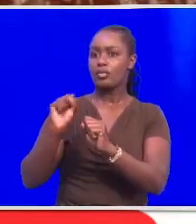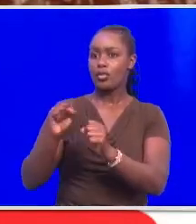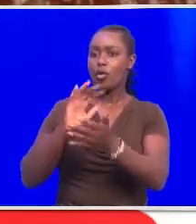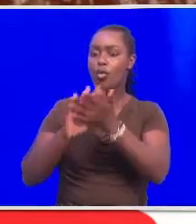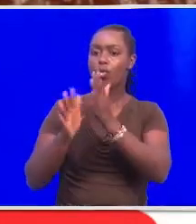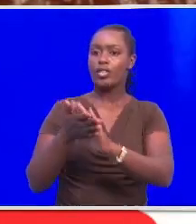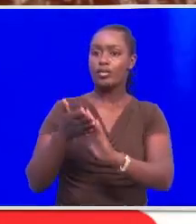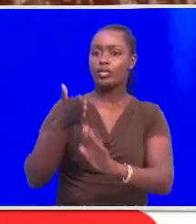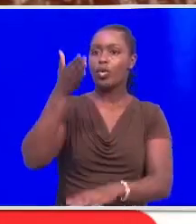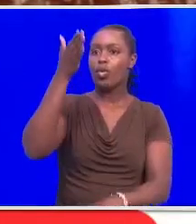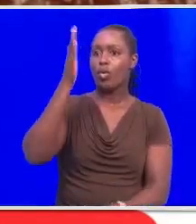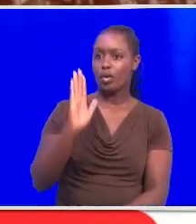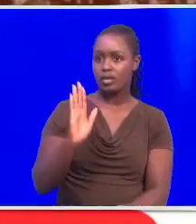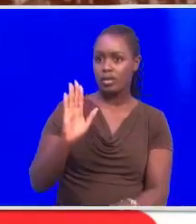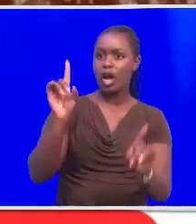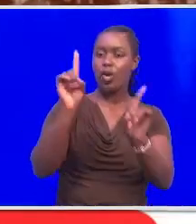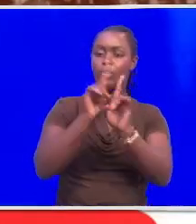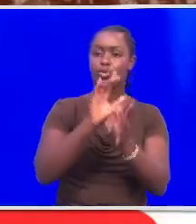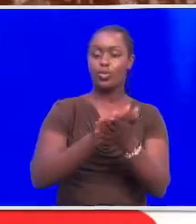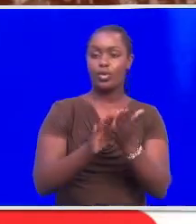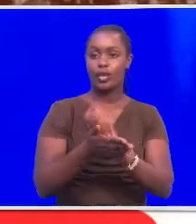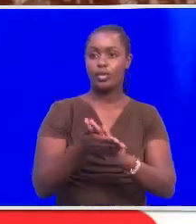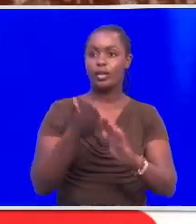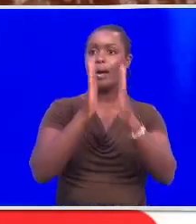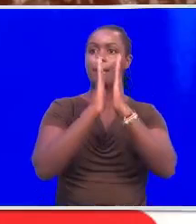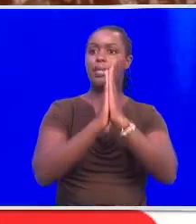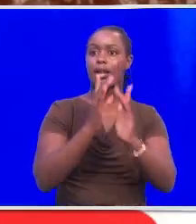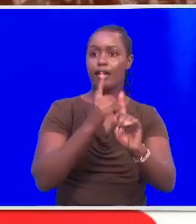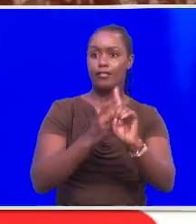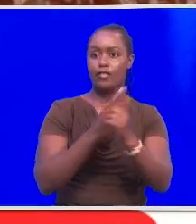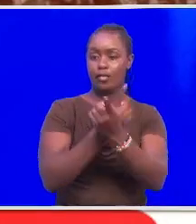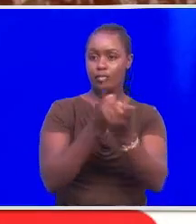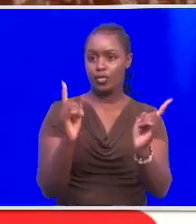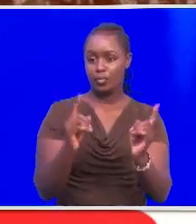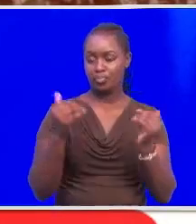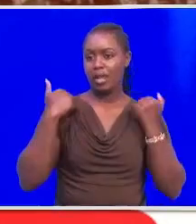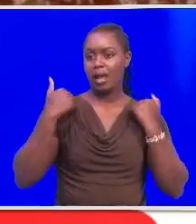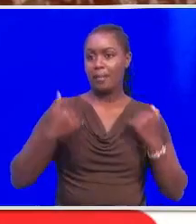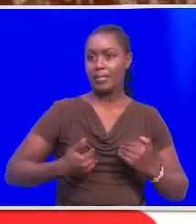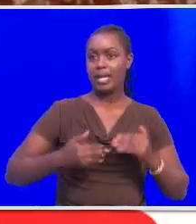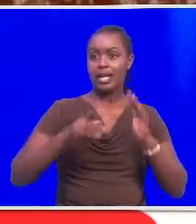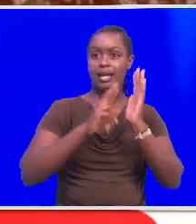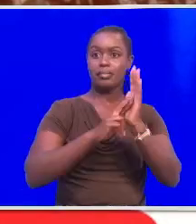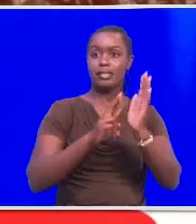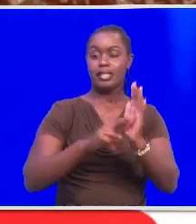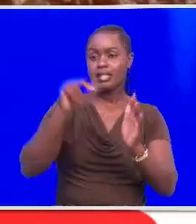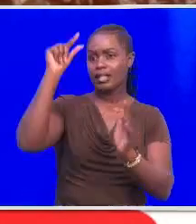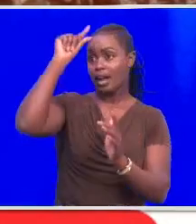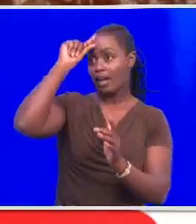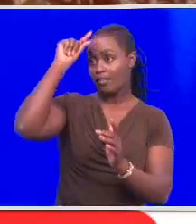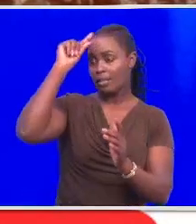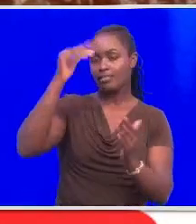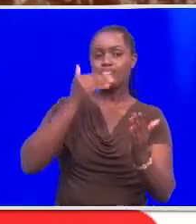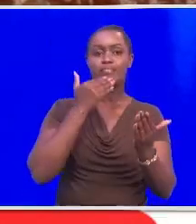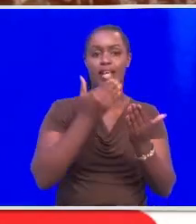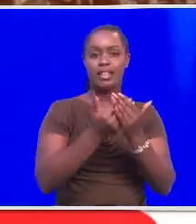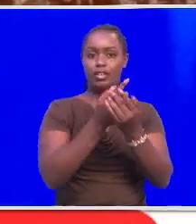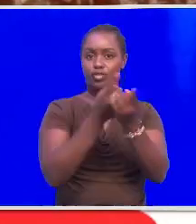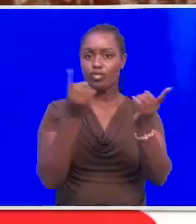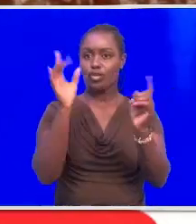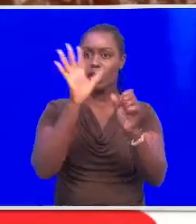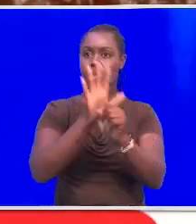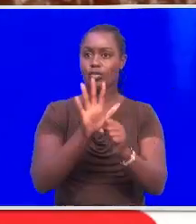bila Mwenyezi Mungu na bila maombi yenu. Mimi kwa niaba ya serikali ya Kenya nataka niwashukuru sana to the